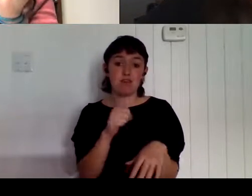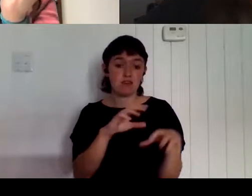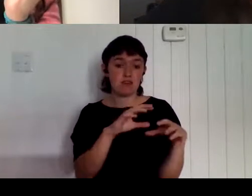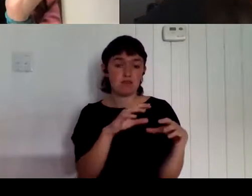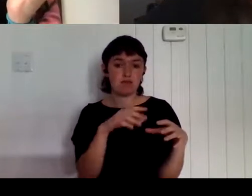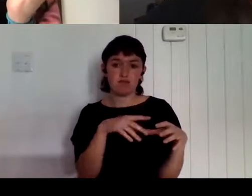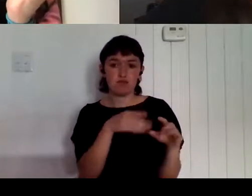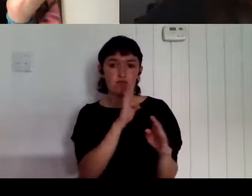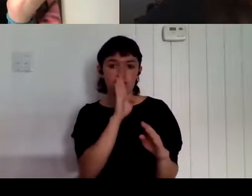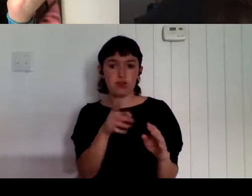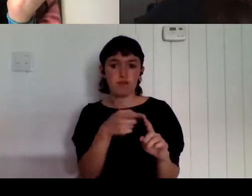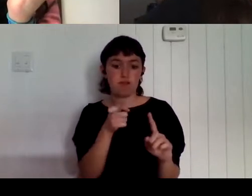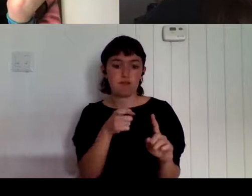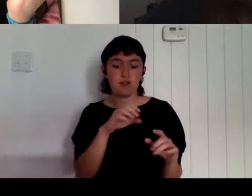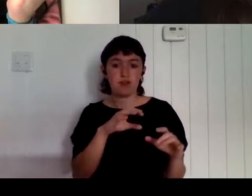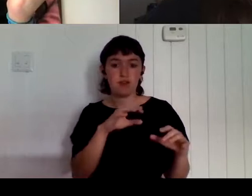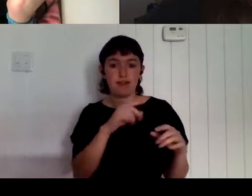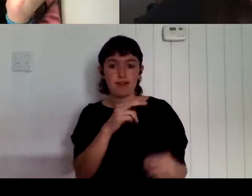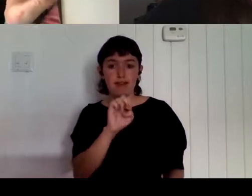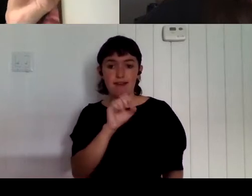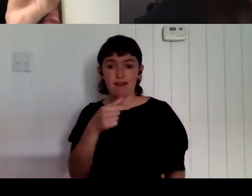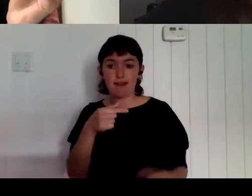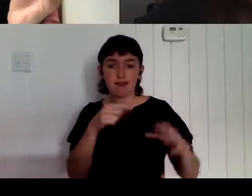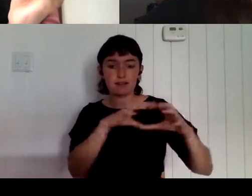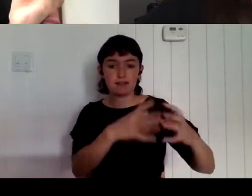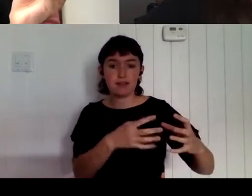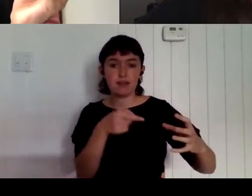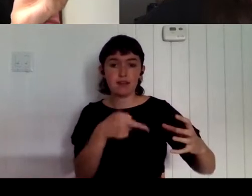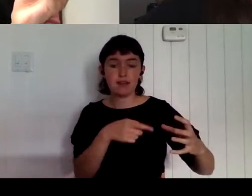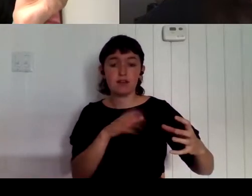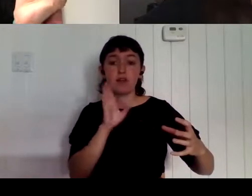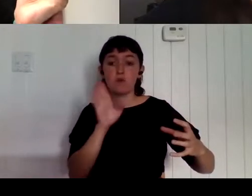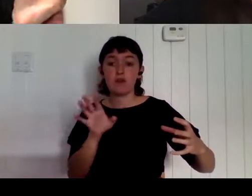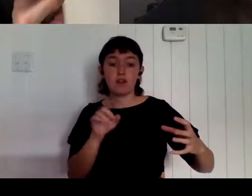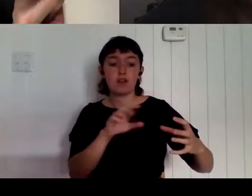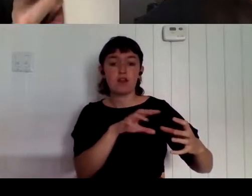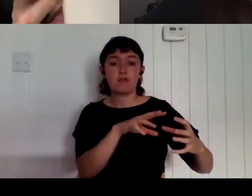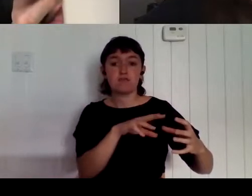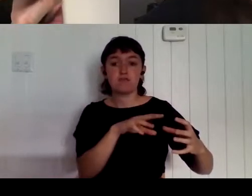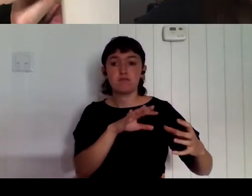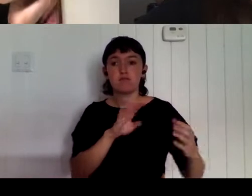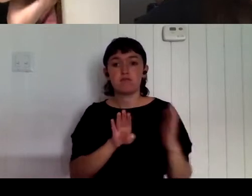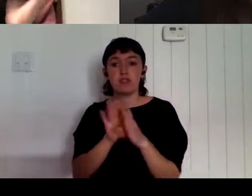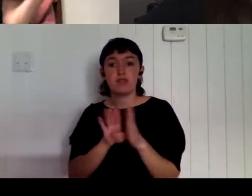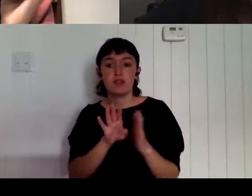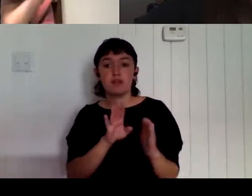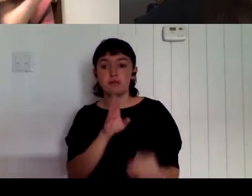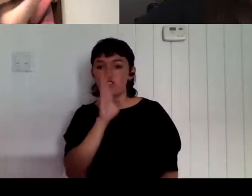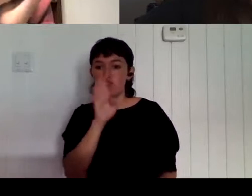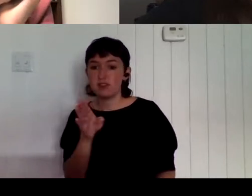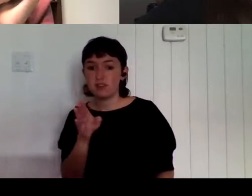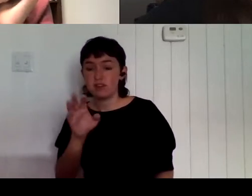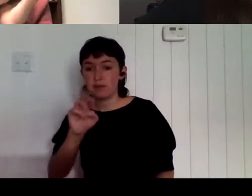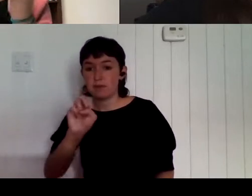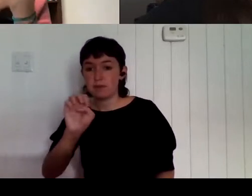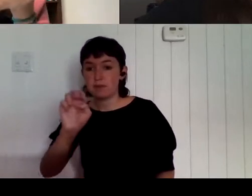then releasing to having a little immature jellyfish egg to the Medusa. And I believe they wind up doing that one at